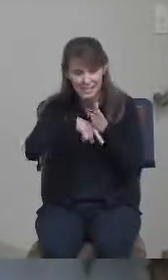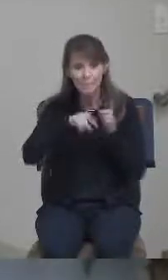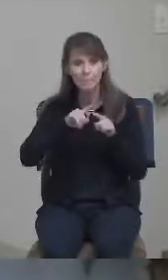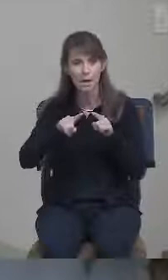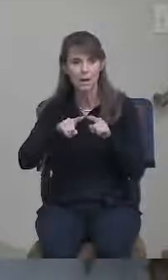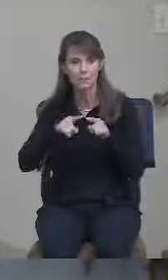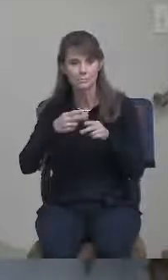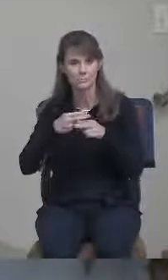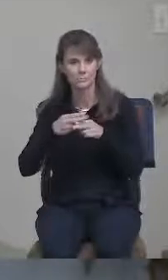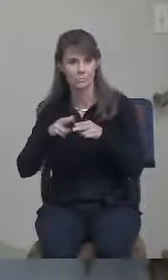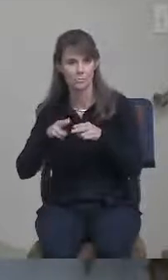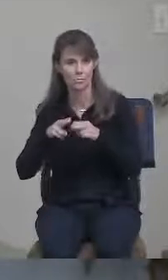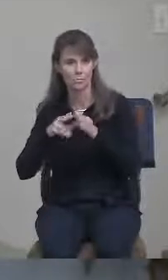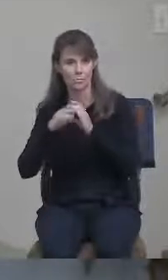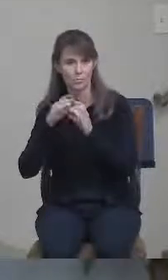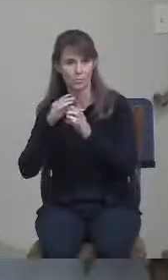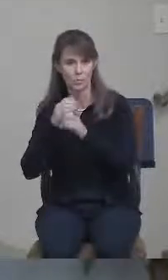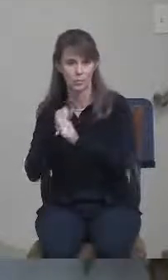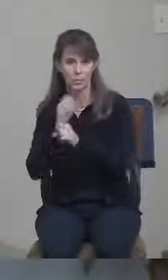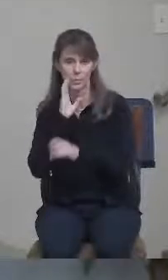And so that'll be an offset.